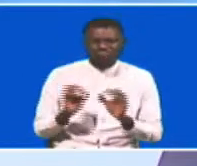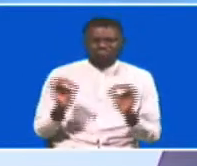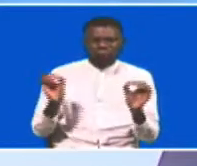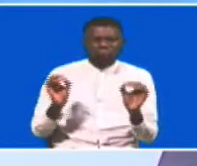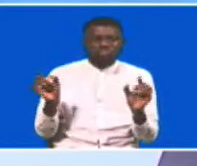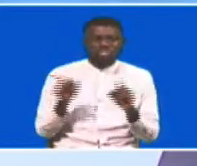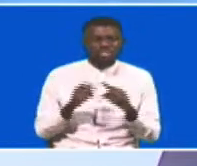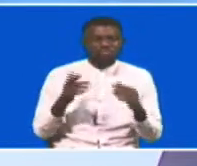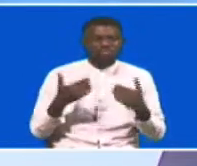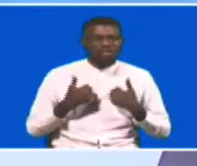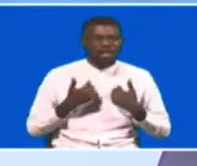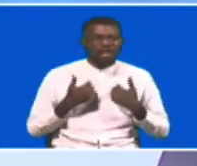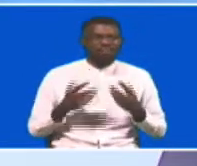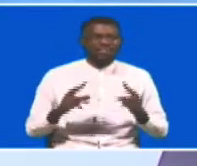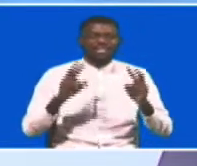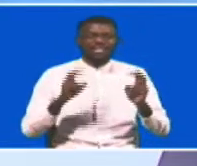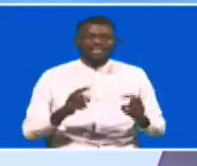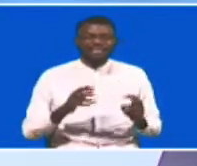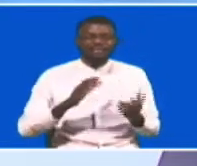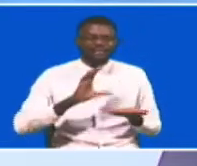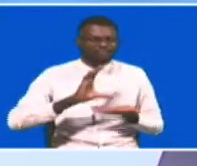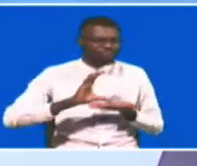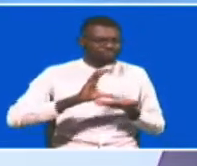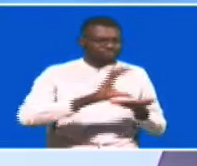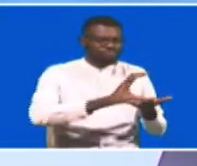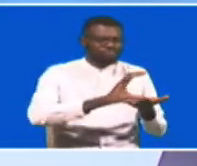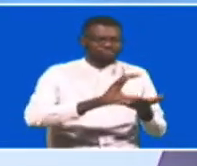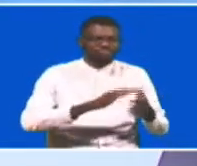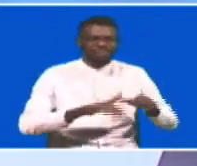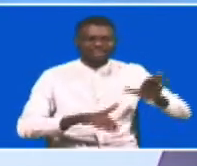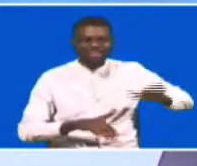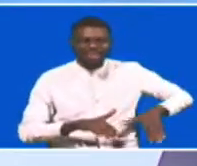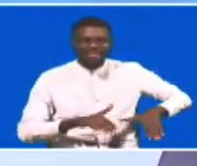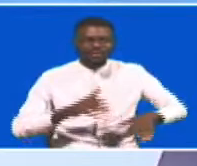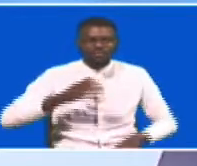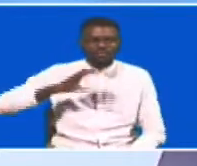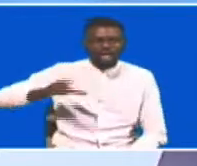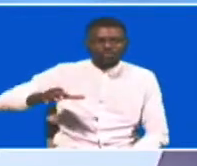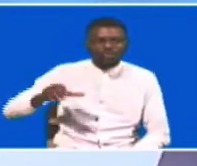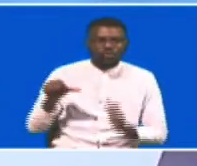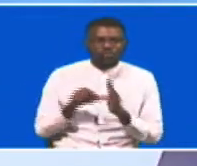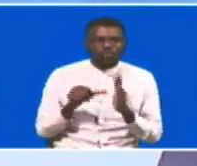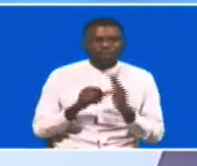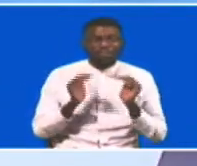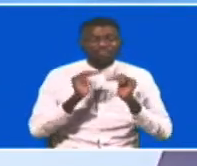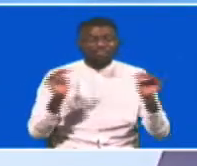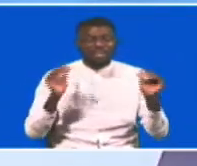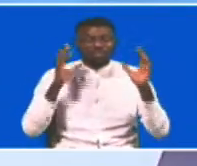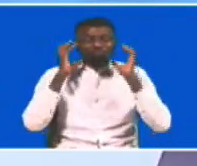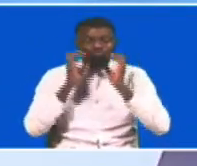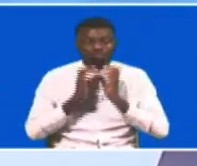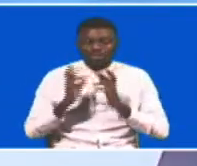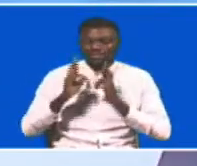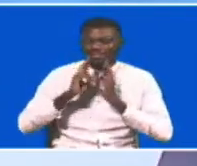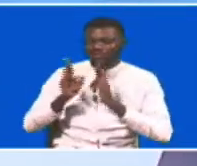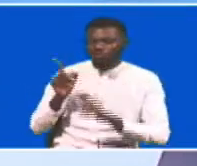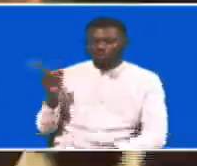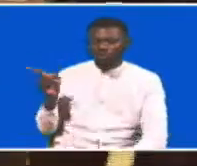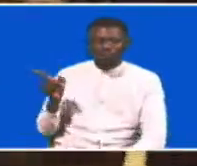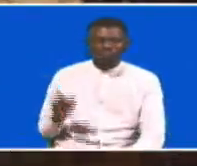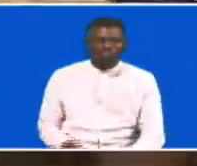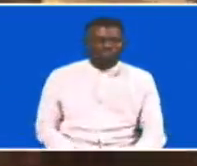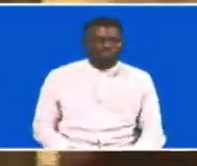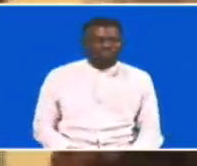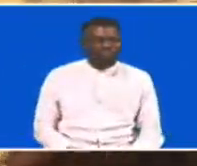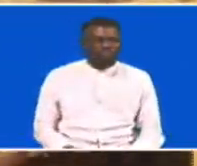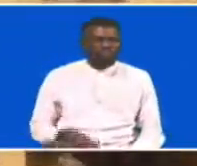issue of late disbursement of funds to counties also cropped up. Tobias Changi was there and now reports. The